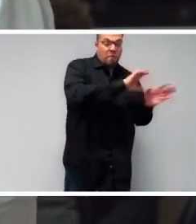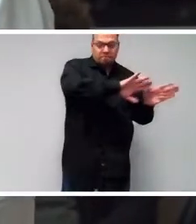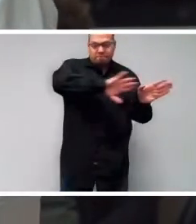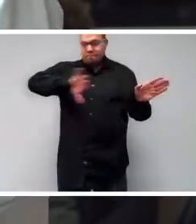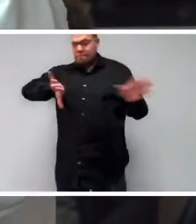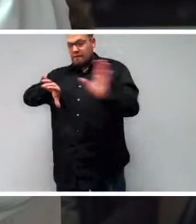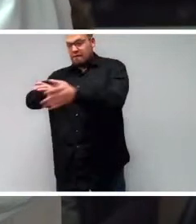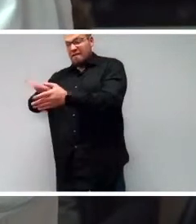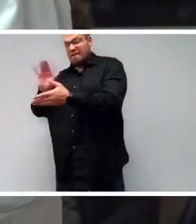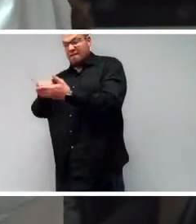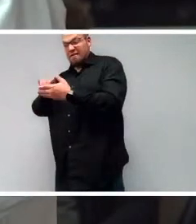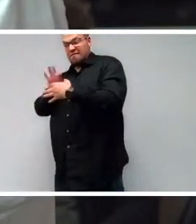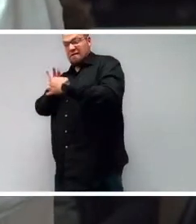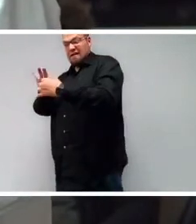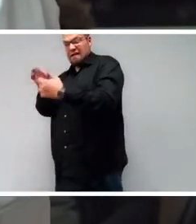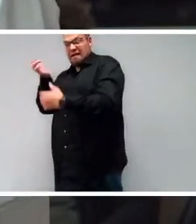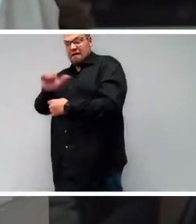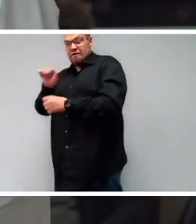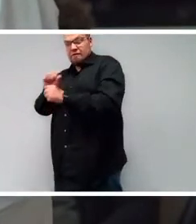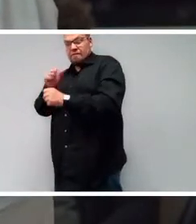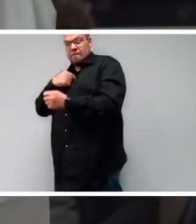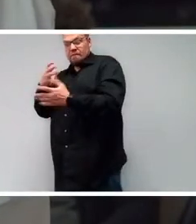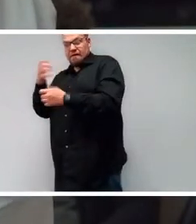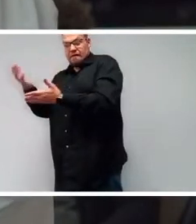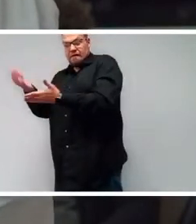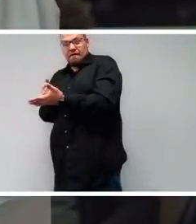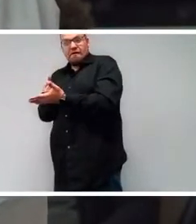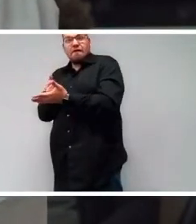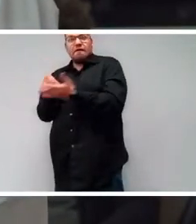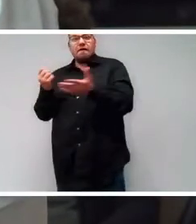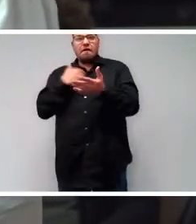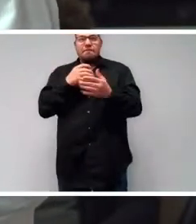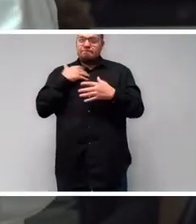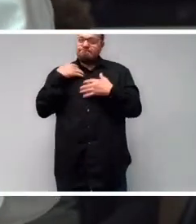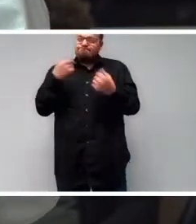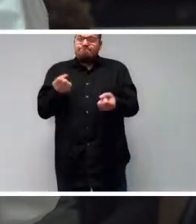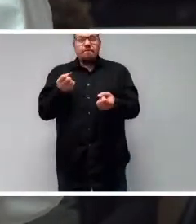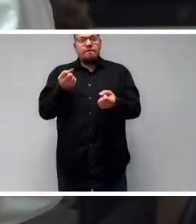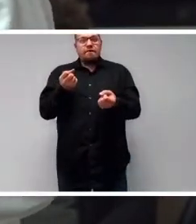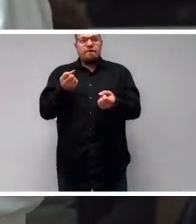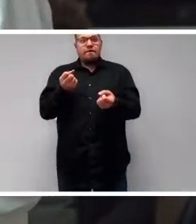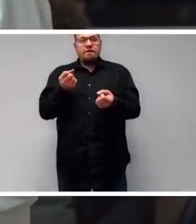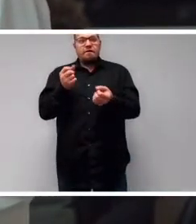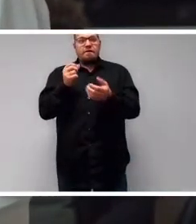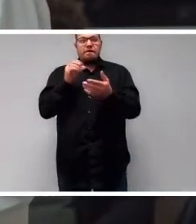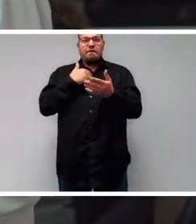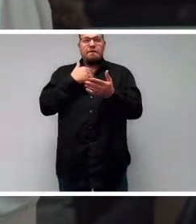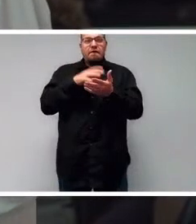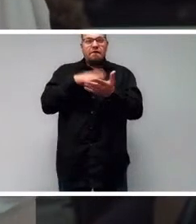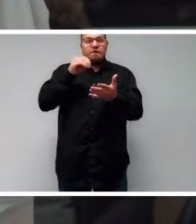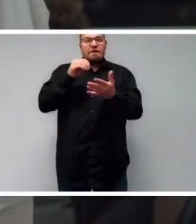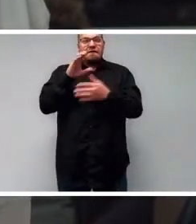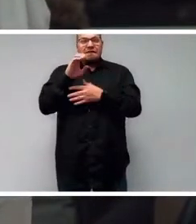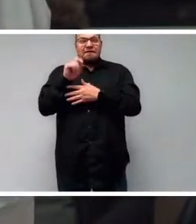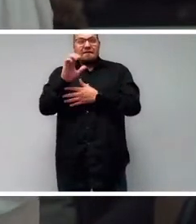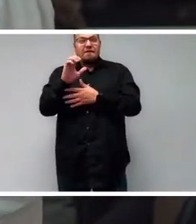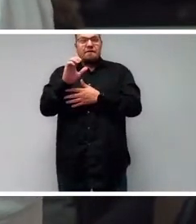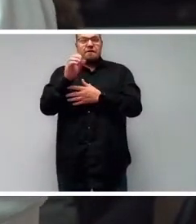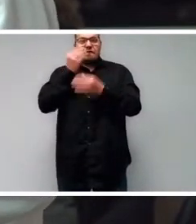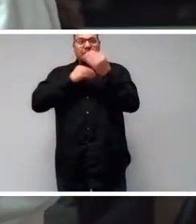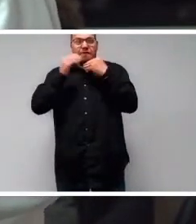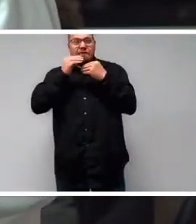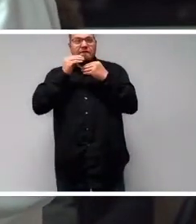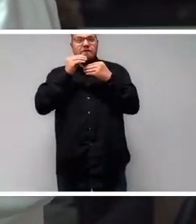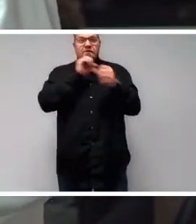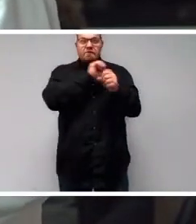get. I'm confident enough to do an interview. We learned that in CTEC, in our culinary industry too. We do